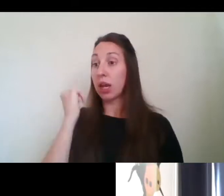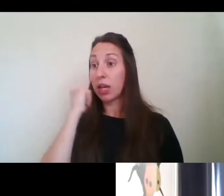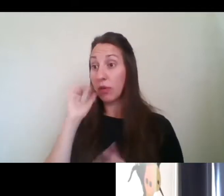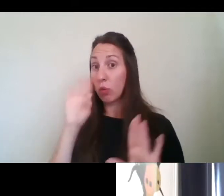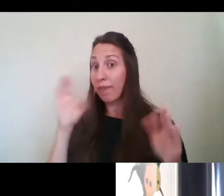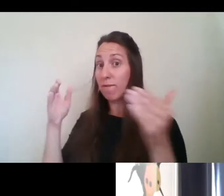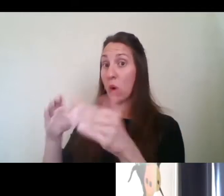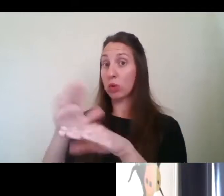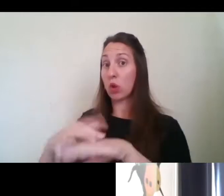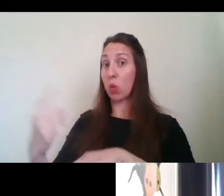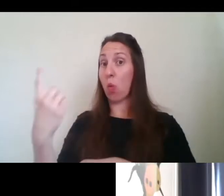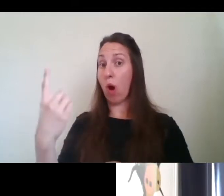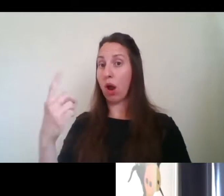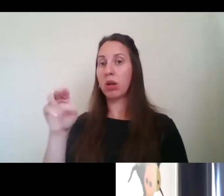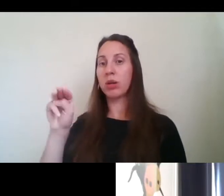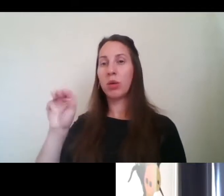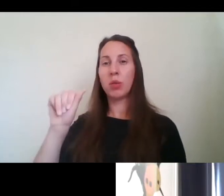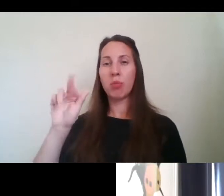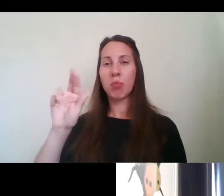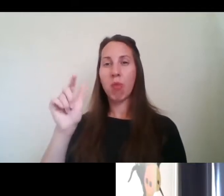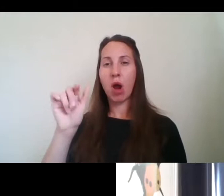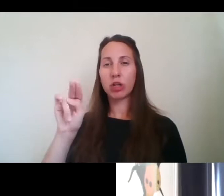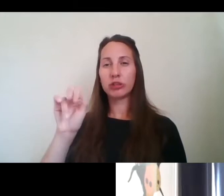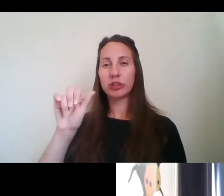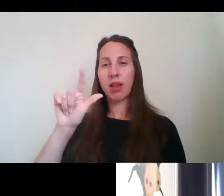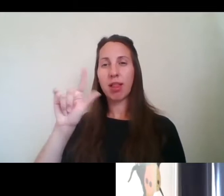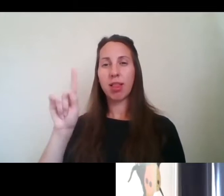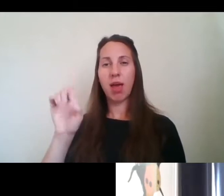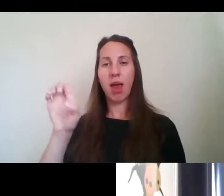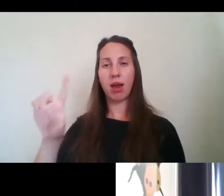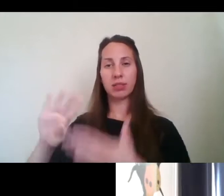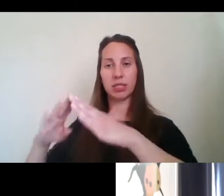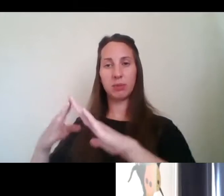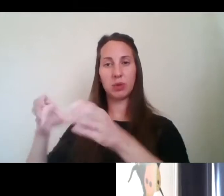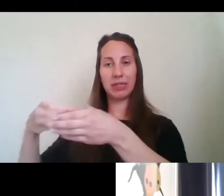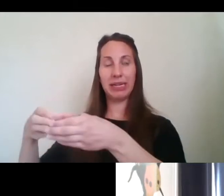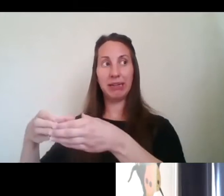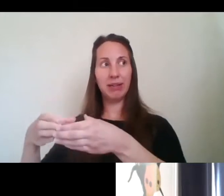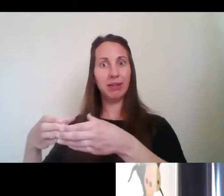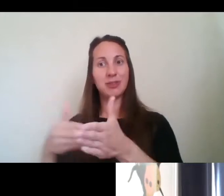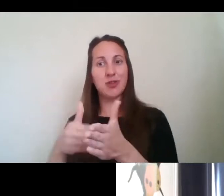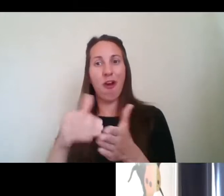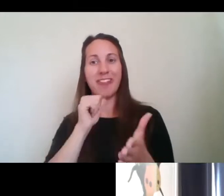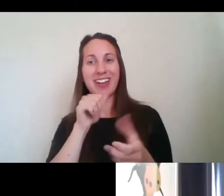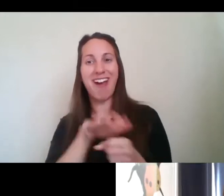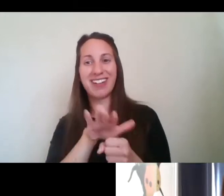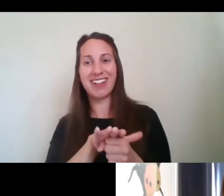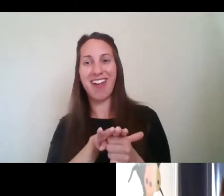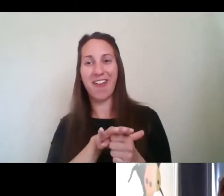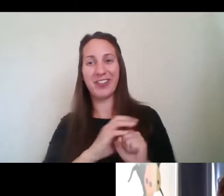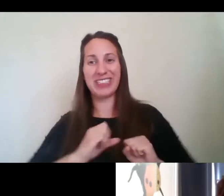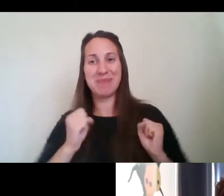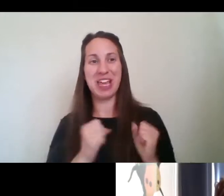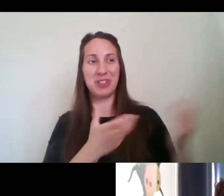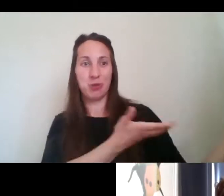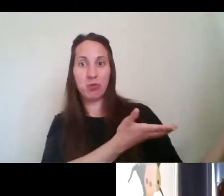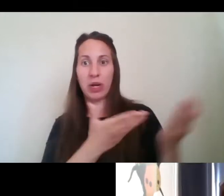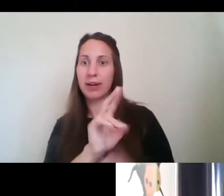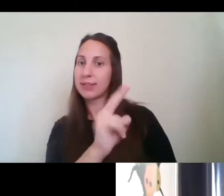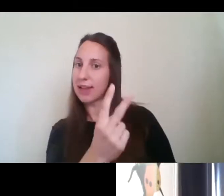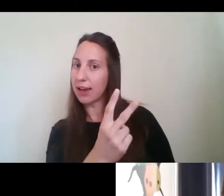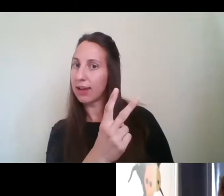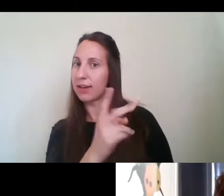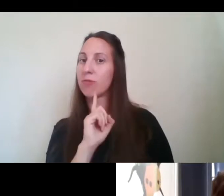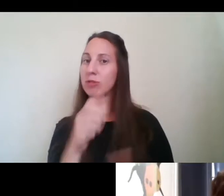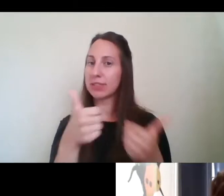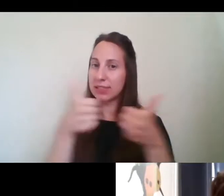to also bring in another, potentially marginalized community and split our focus. Except